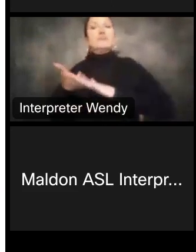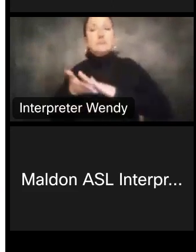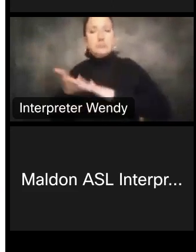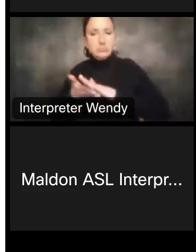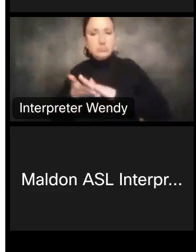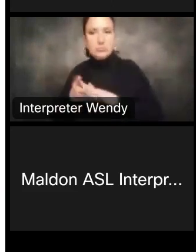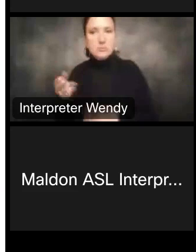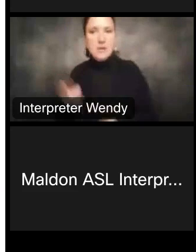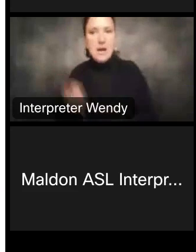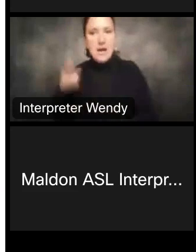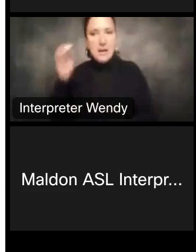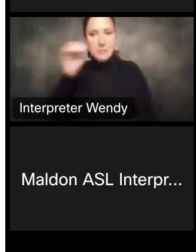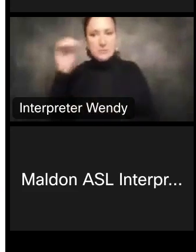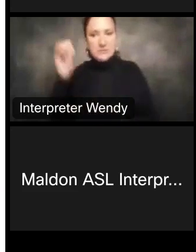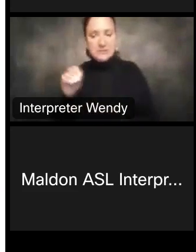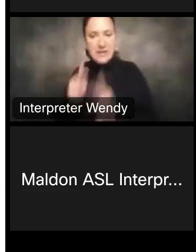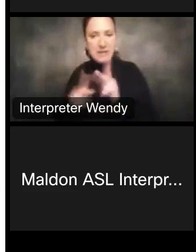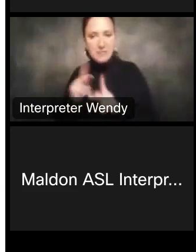high capacity transit system.